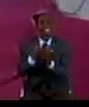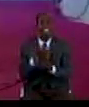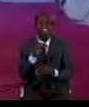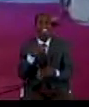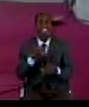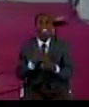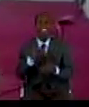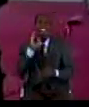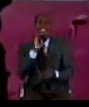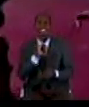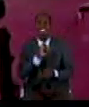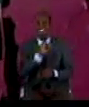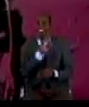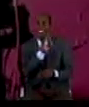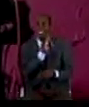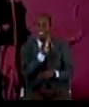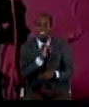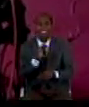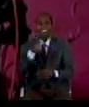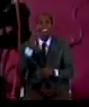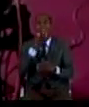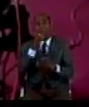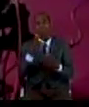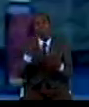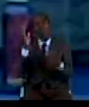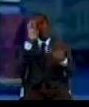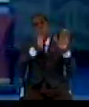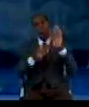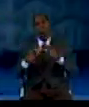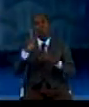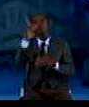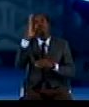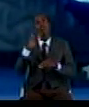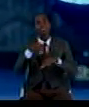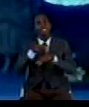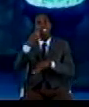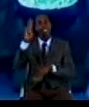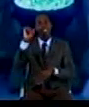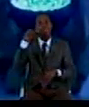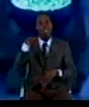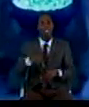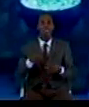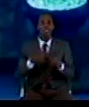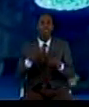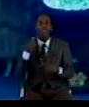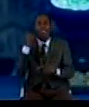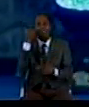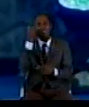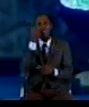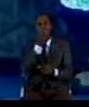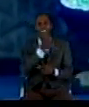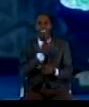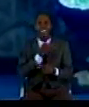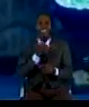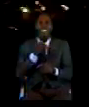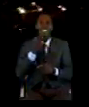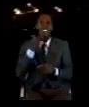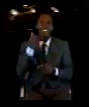he landed in Israel. But there was trouble. God sent him down to